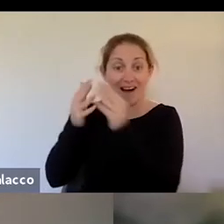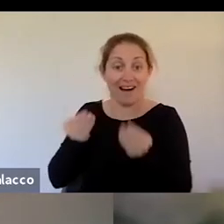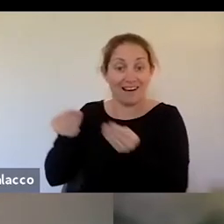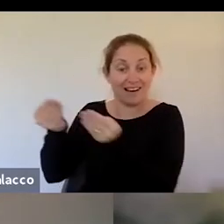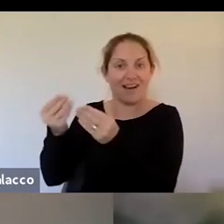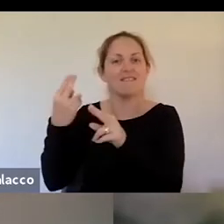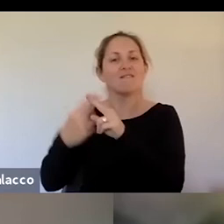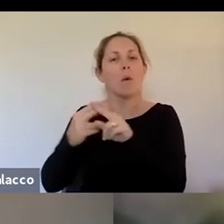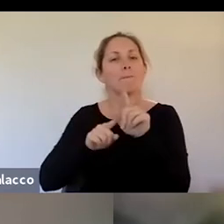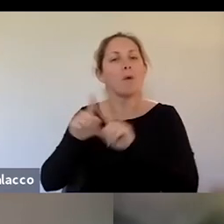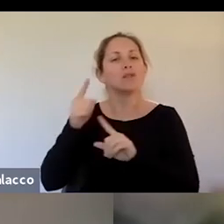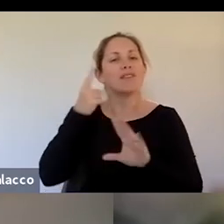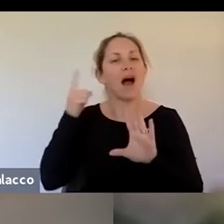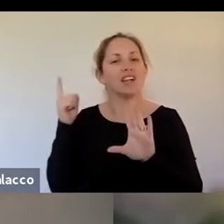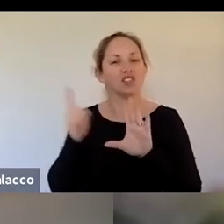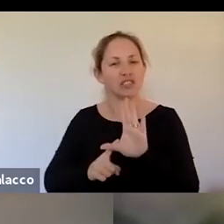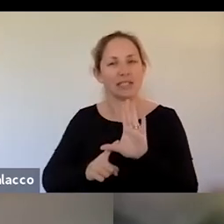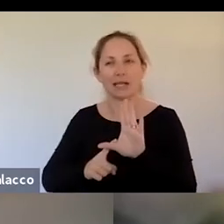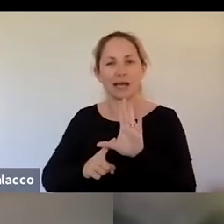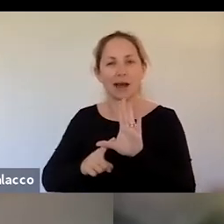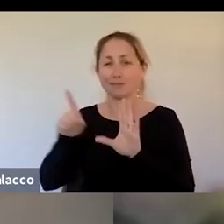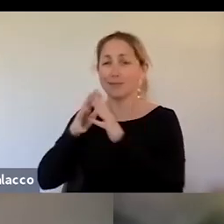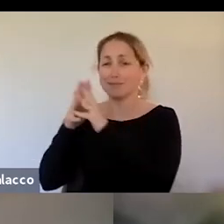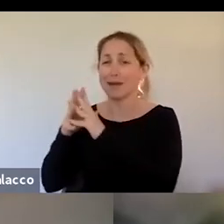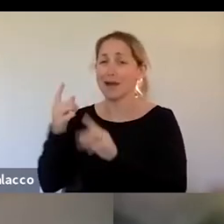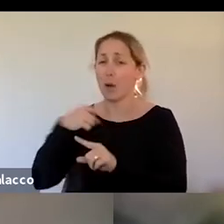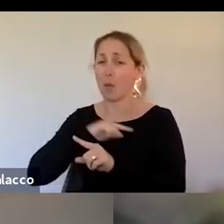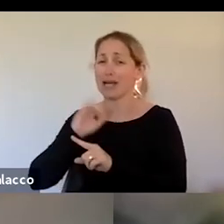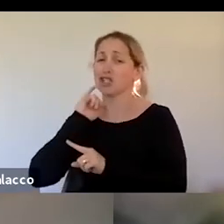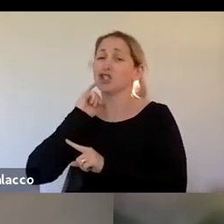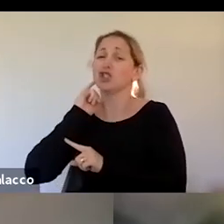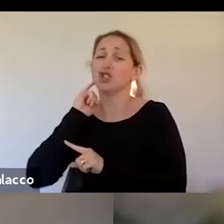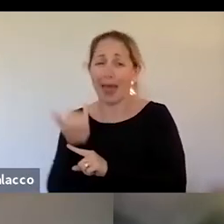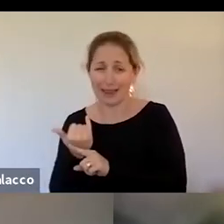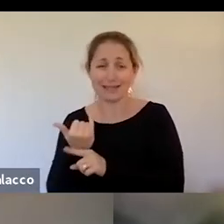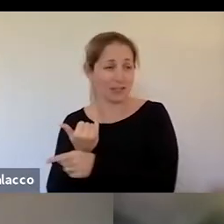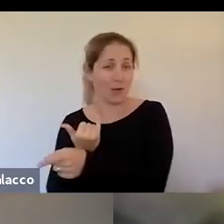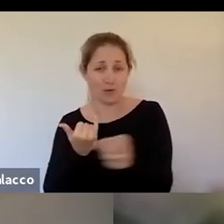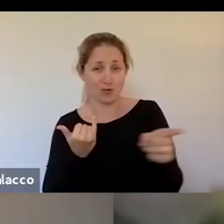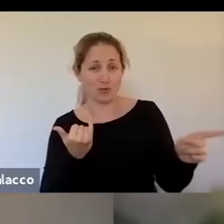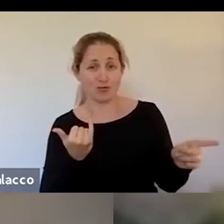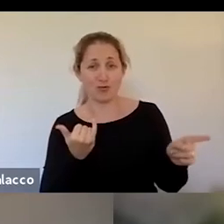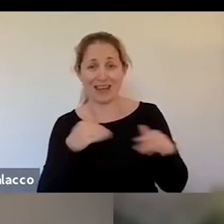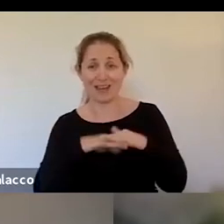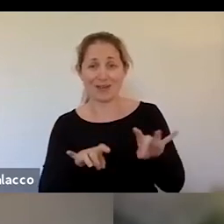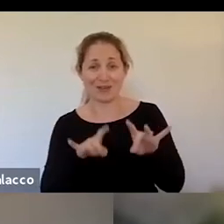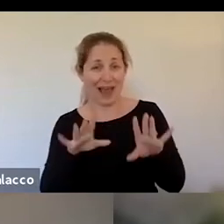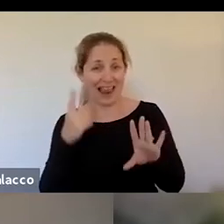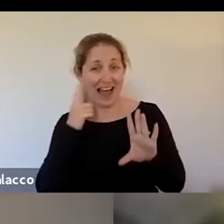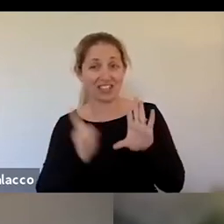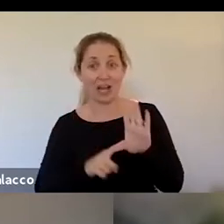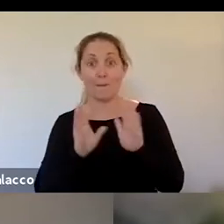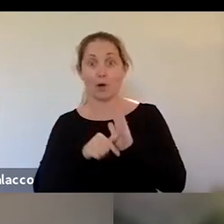year, we were insanely jealous of you all in Australia, because you